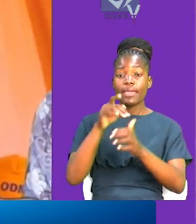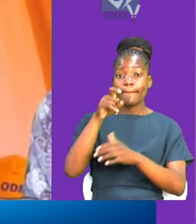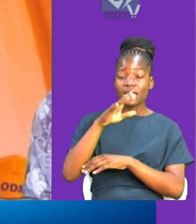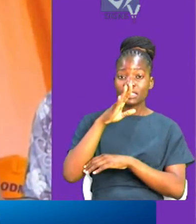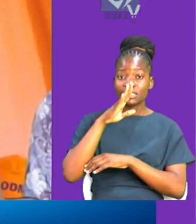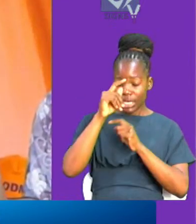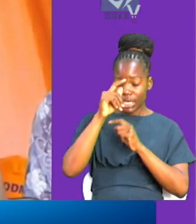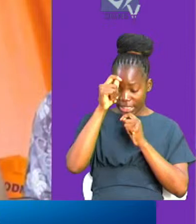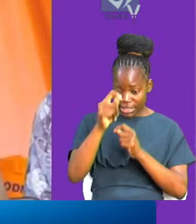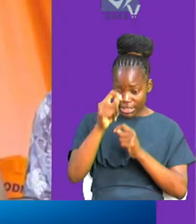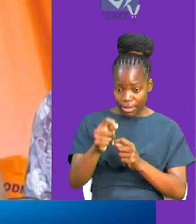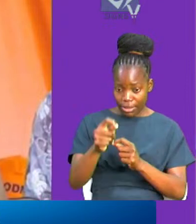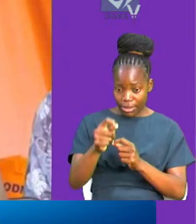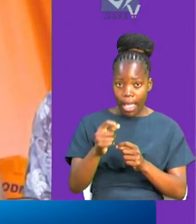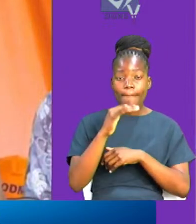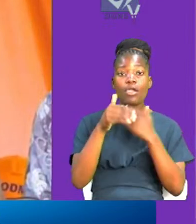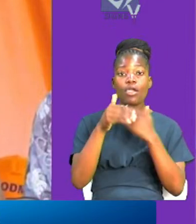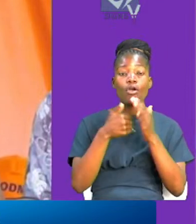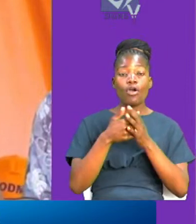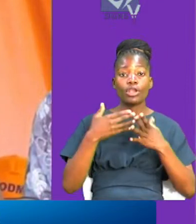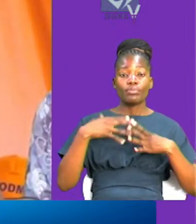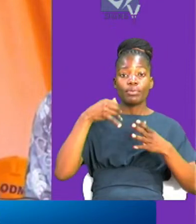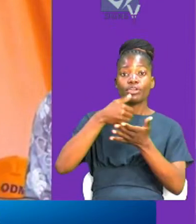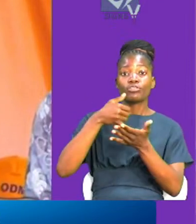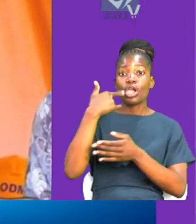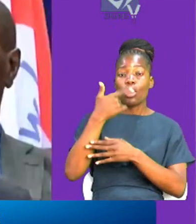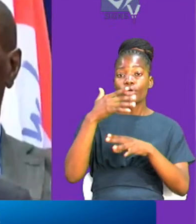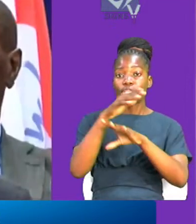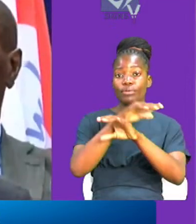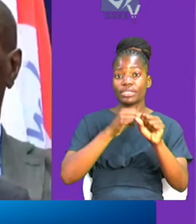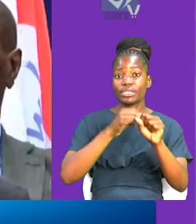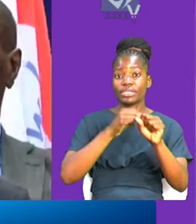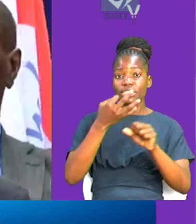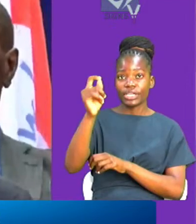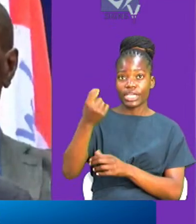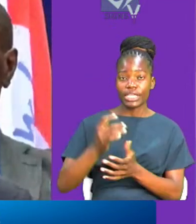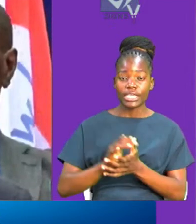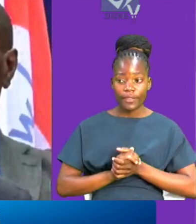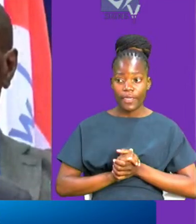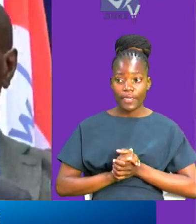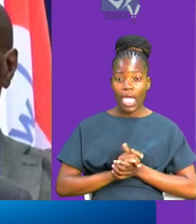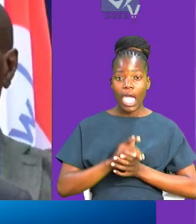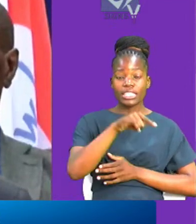by everybody, including the President of Kenya. On this issue,